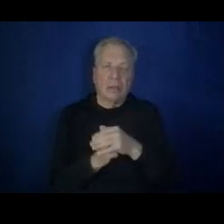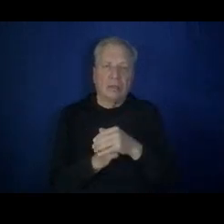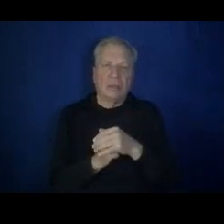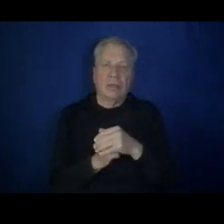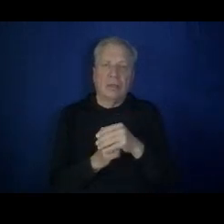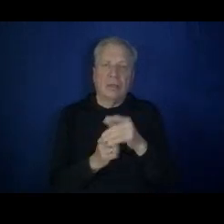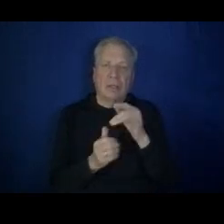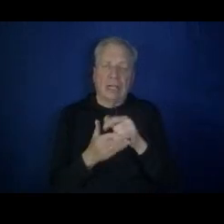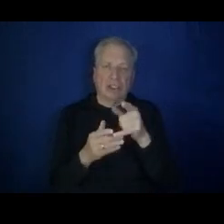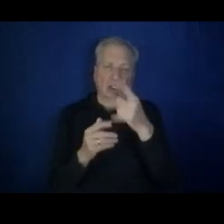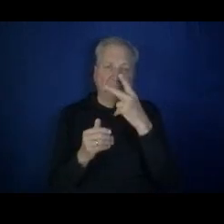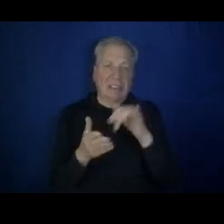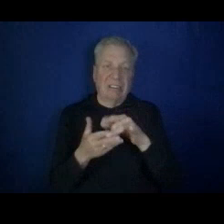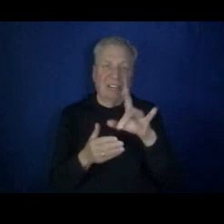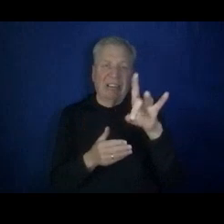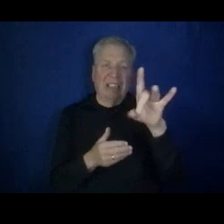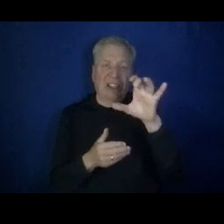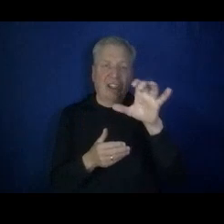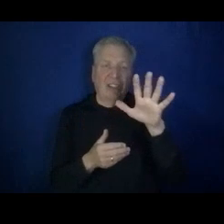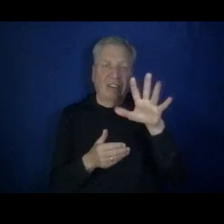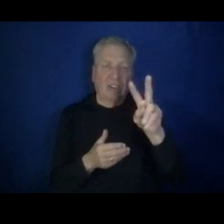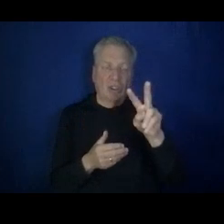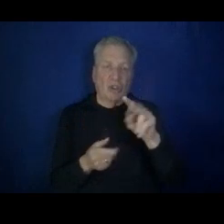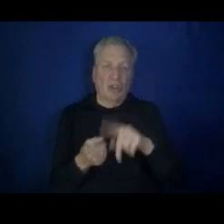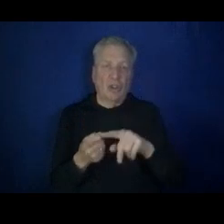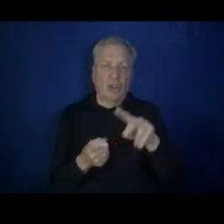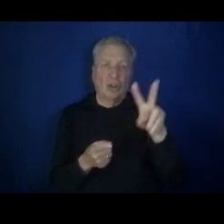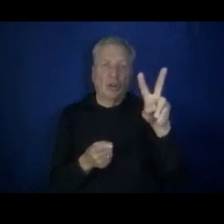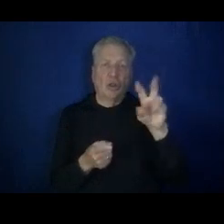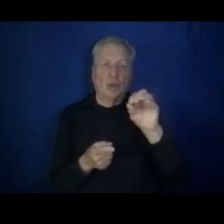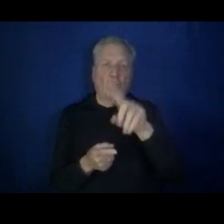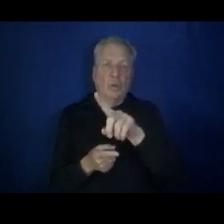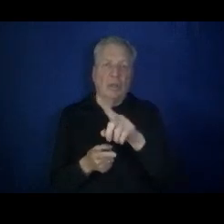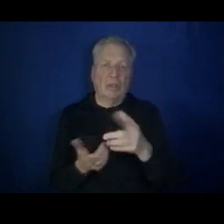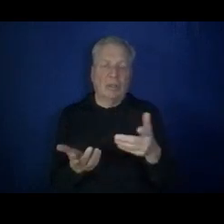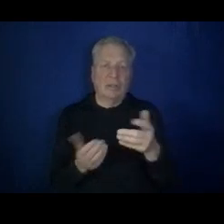that was used, 852 to 1,201.